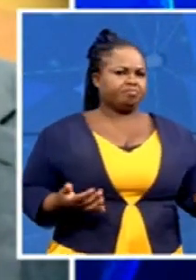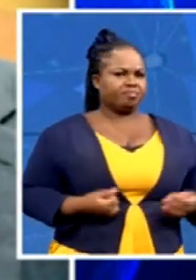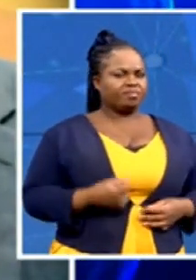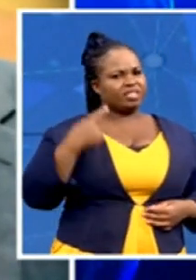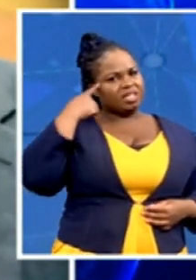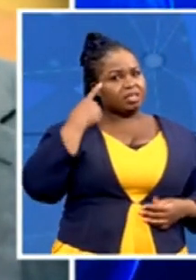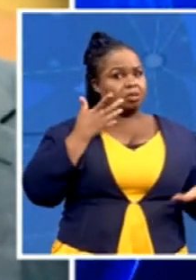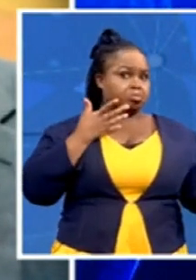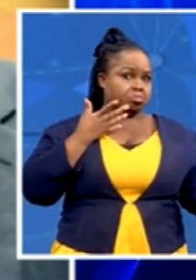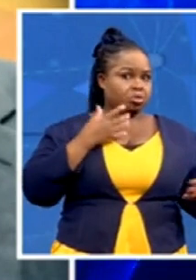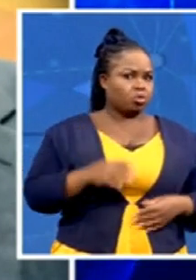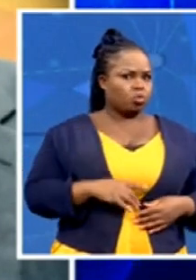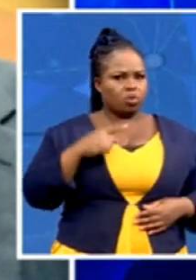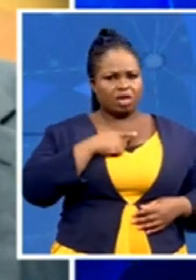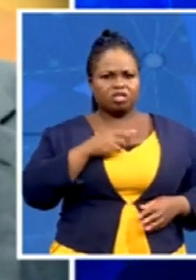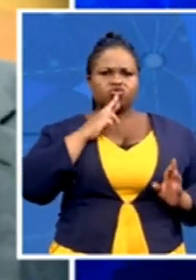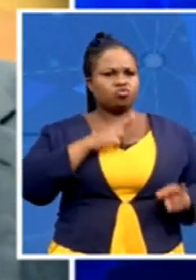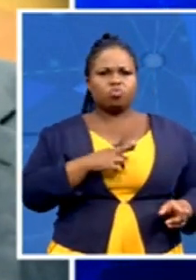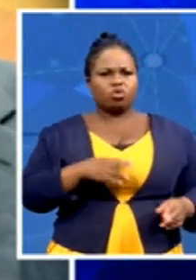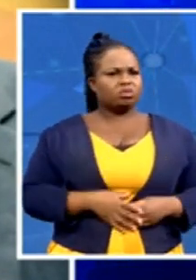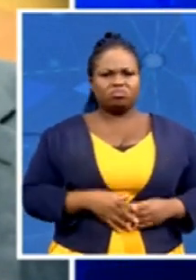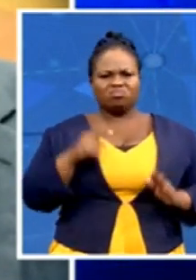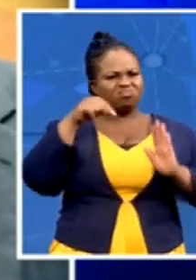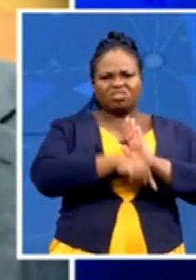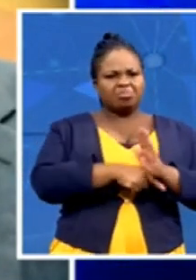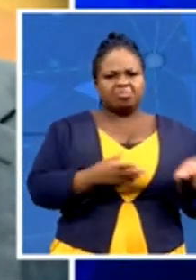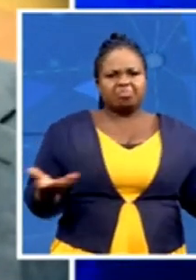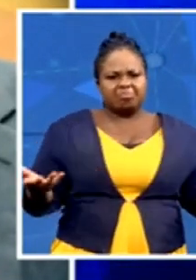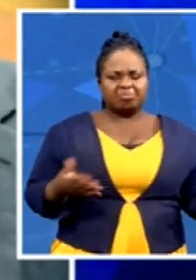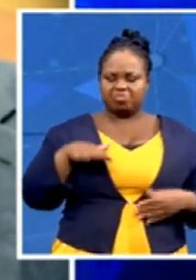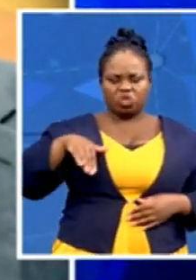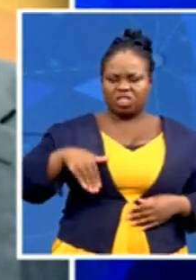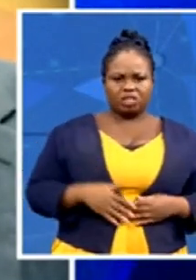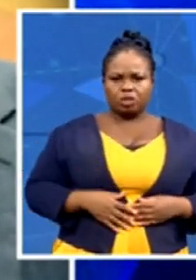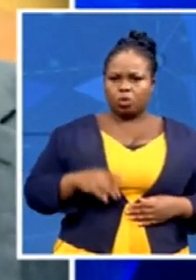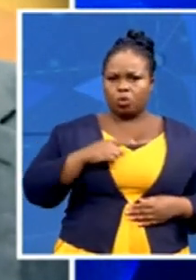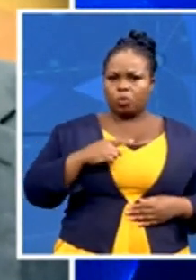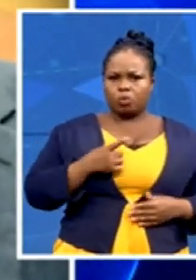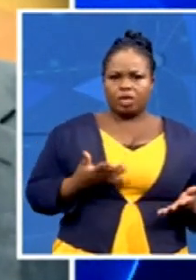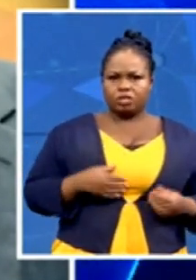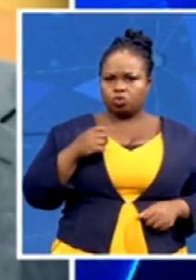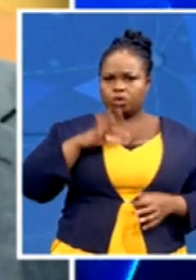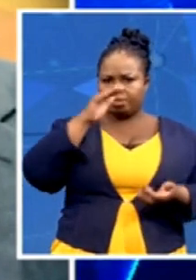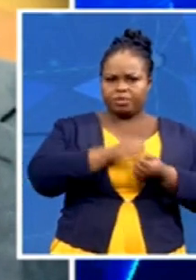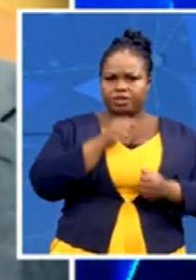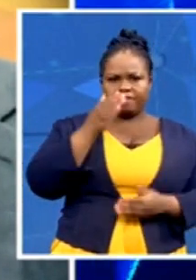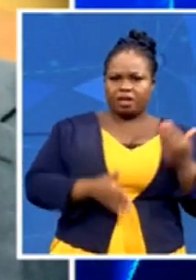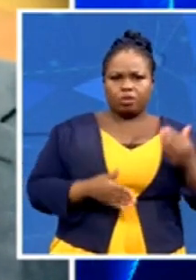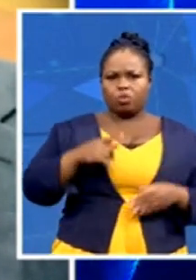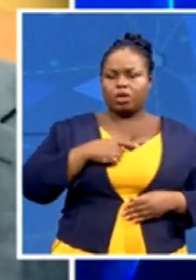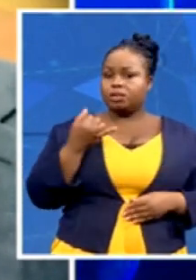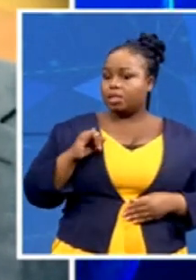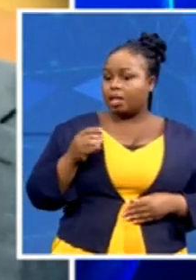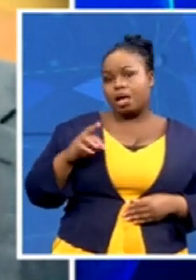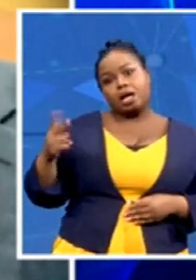is not as comprehensive as you would like us to believe, and it's not complete, when there's still other processes in terms of recovering some of